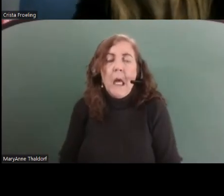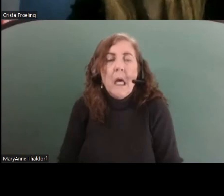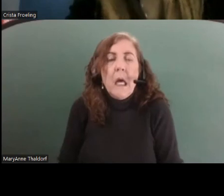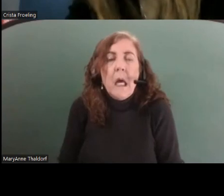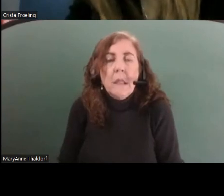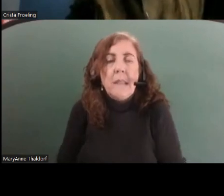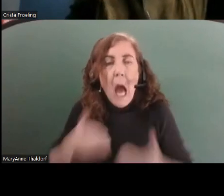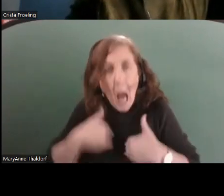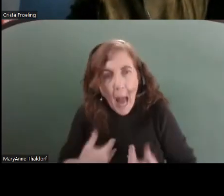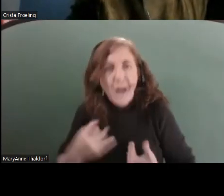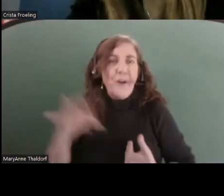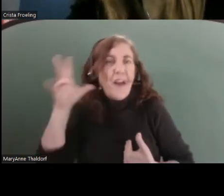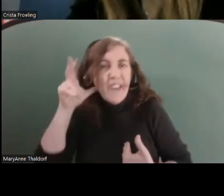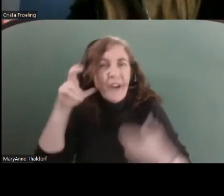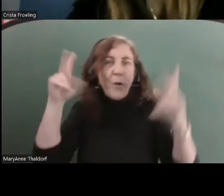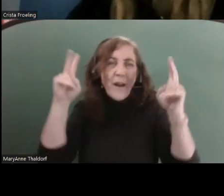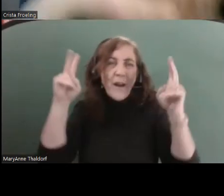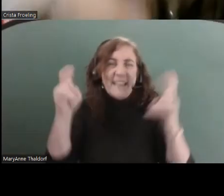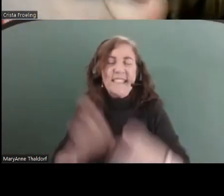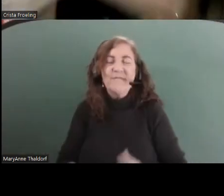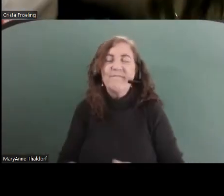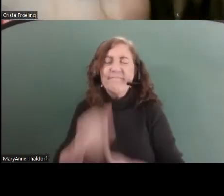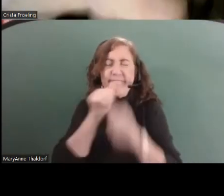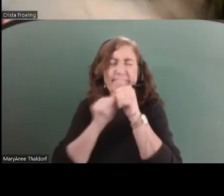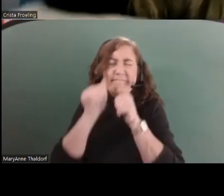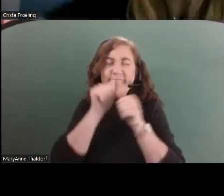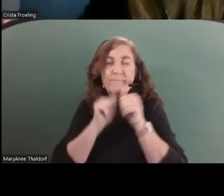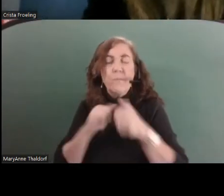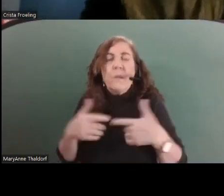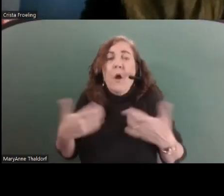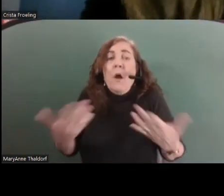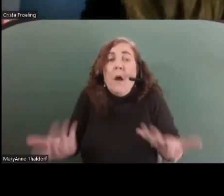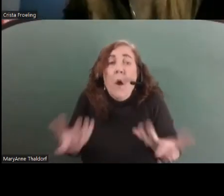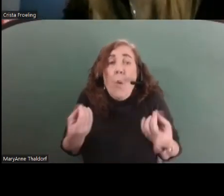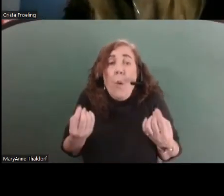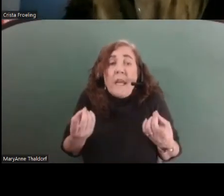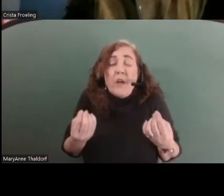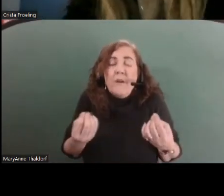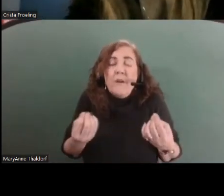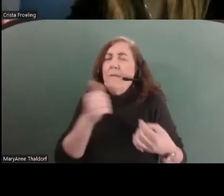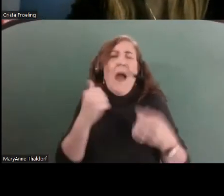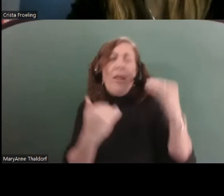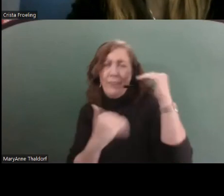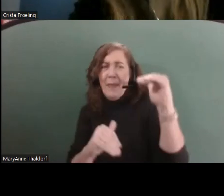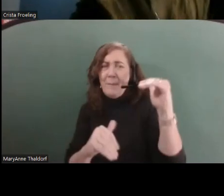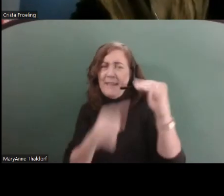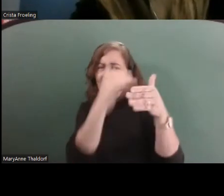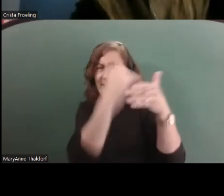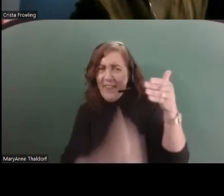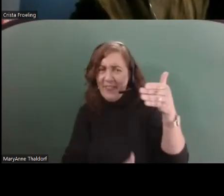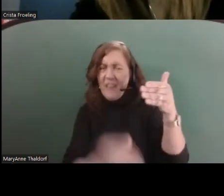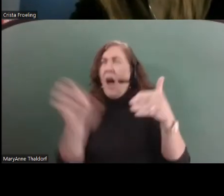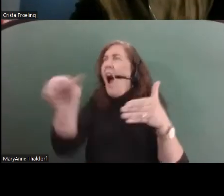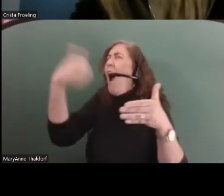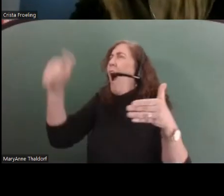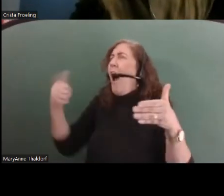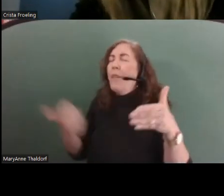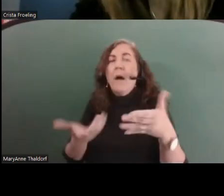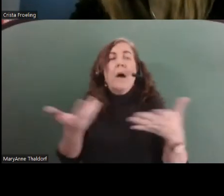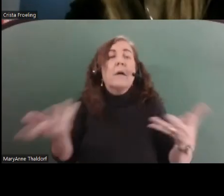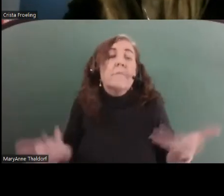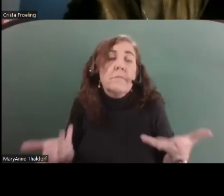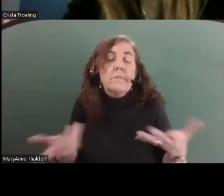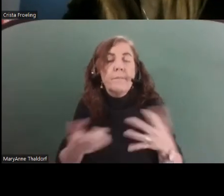So what can you do? Well, this isn't the only thing you can do. There's a lot of other things, but you can give them brief listening